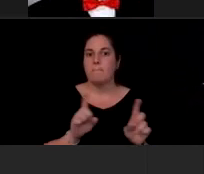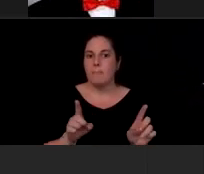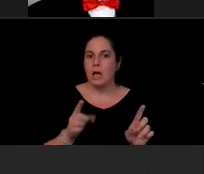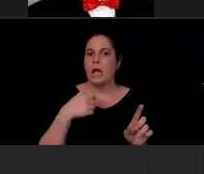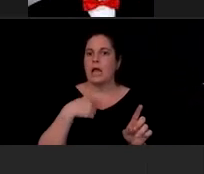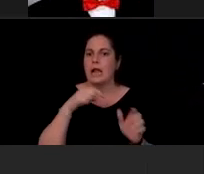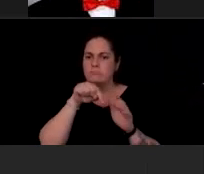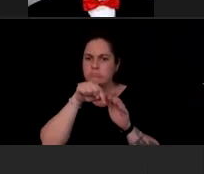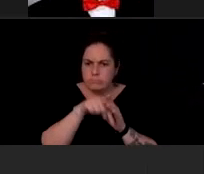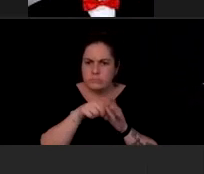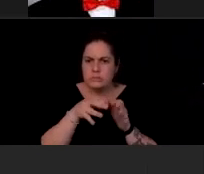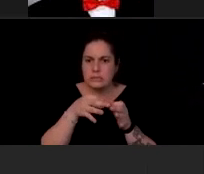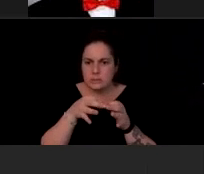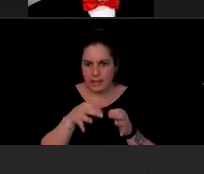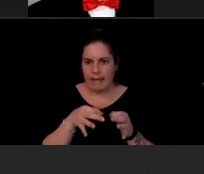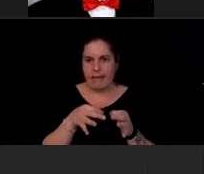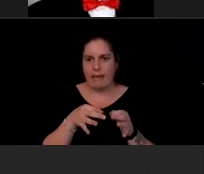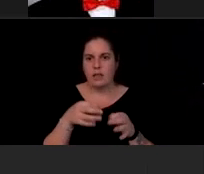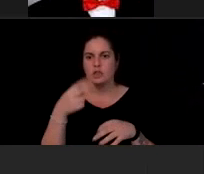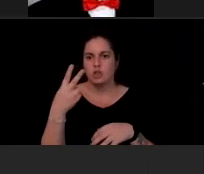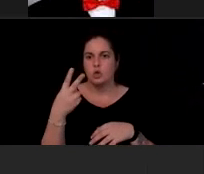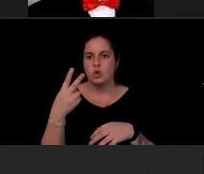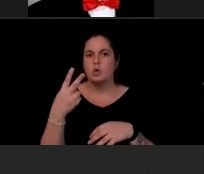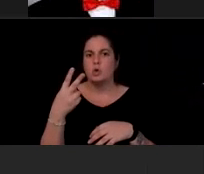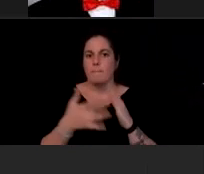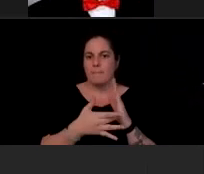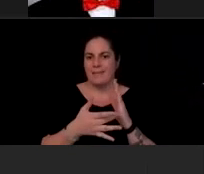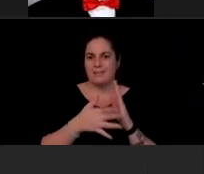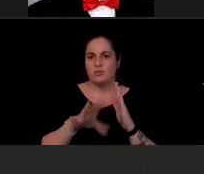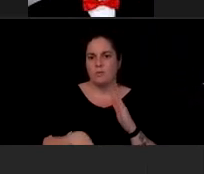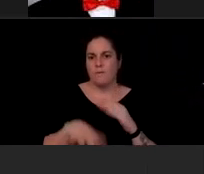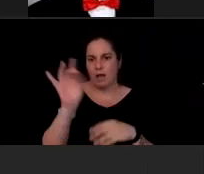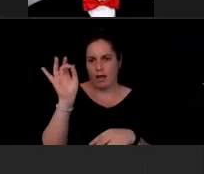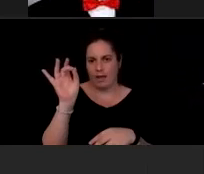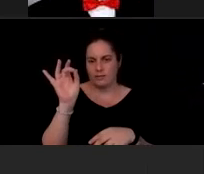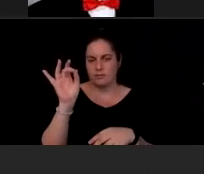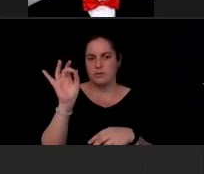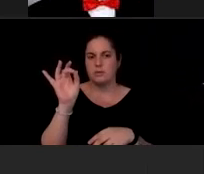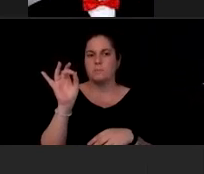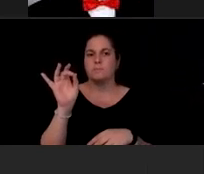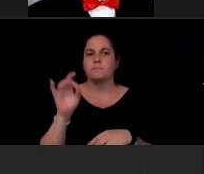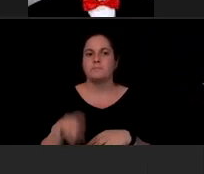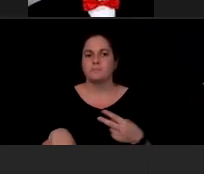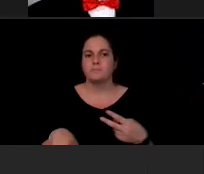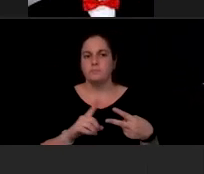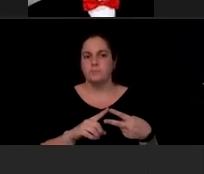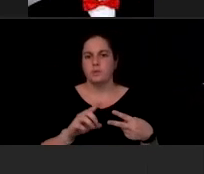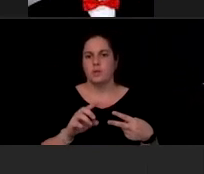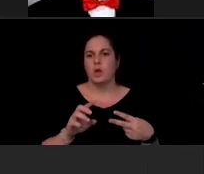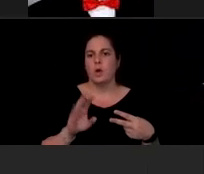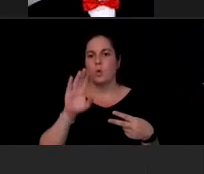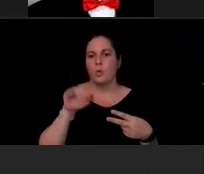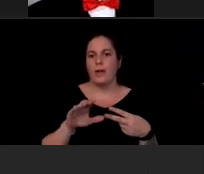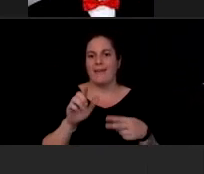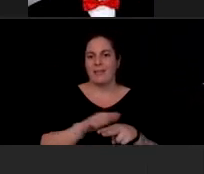is the two ways that we can find speed by taking wavelength